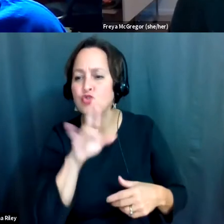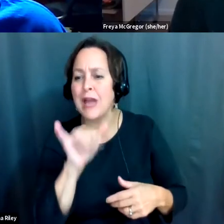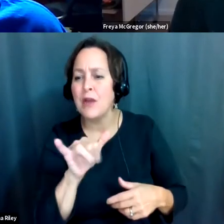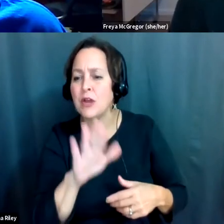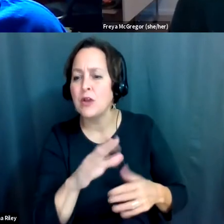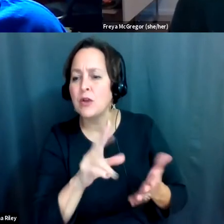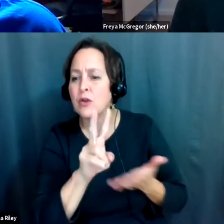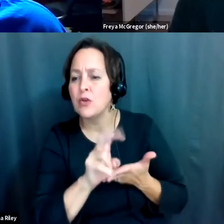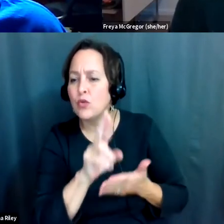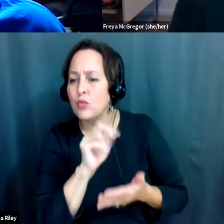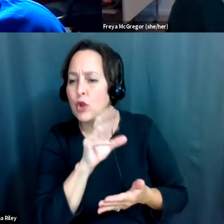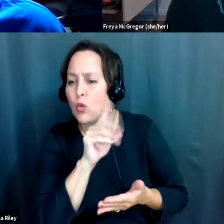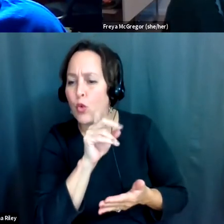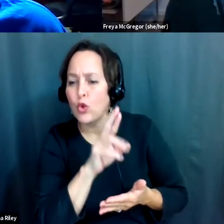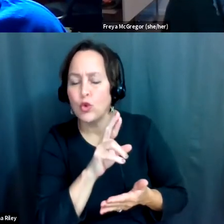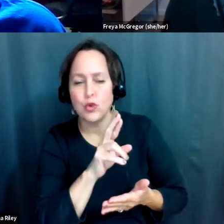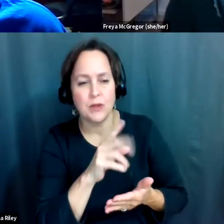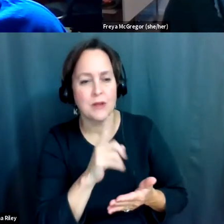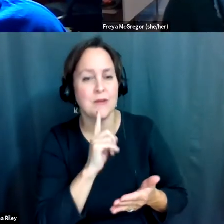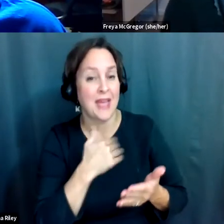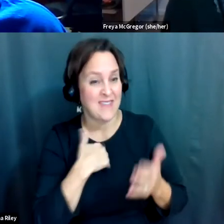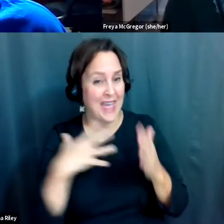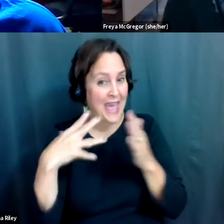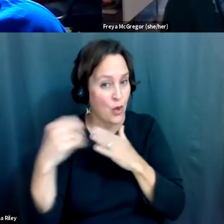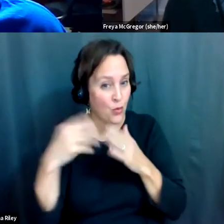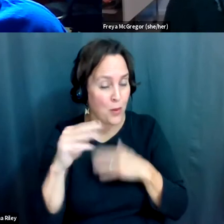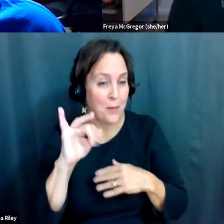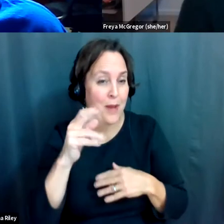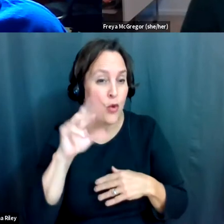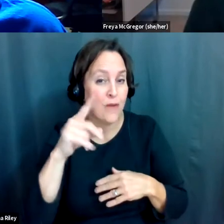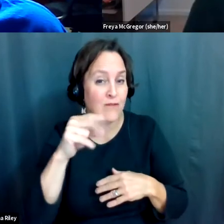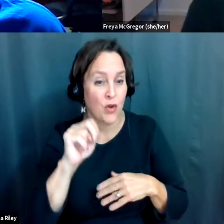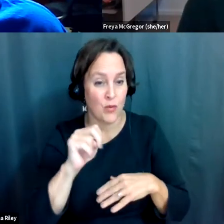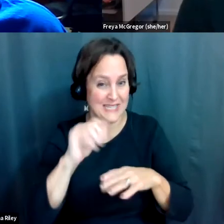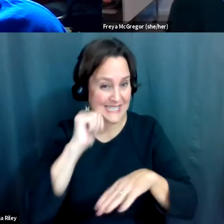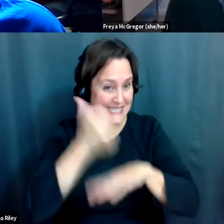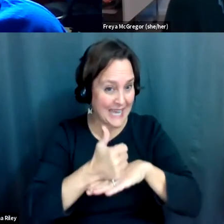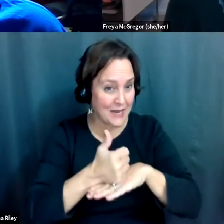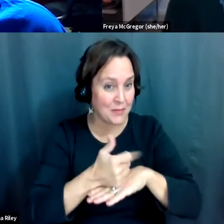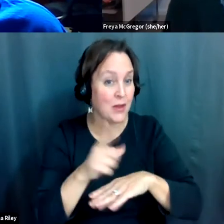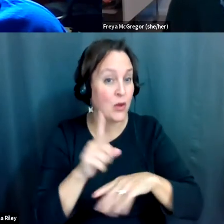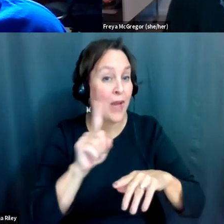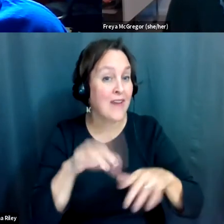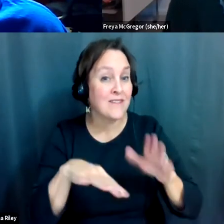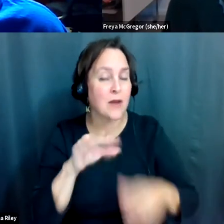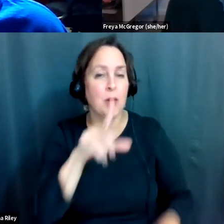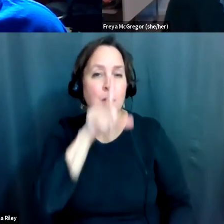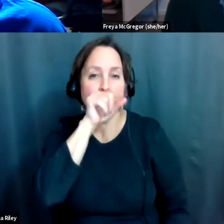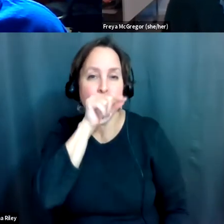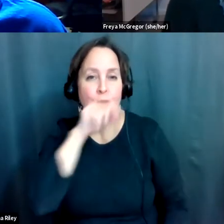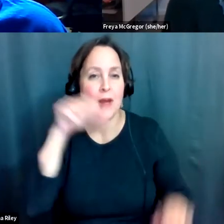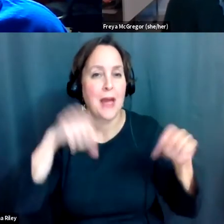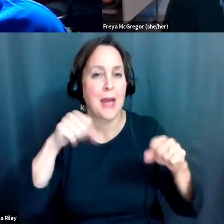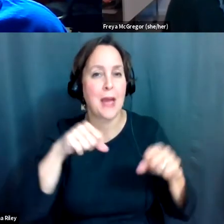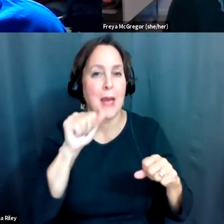and his amazing outdoor microphone setup on the outside of his house up on the bird ability website under adaptive